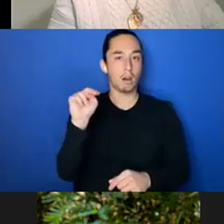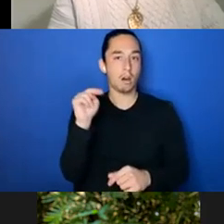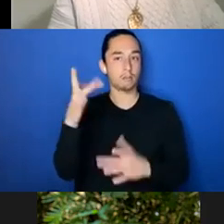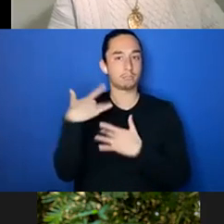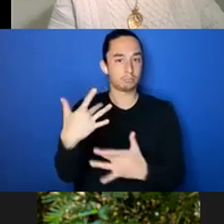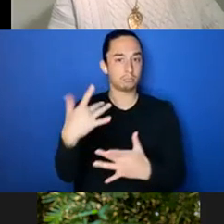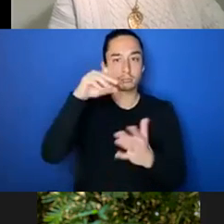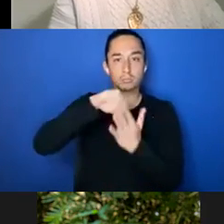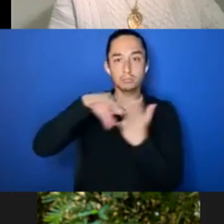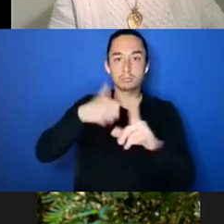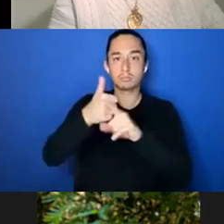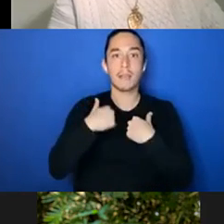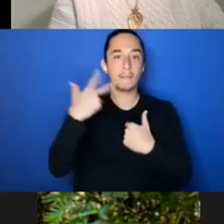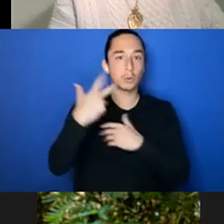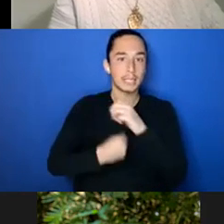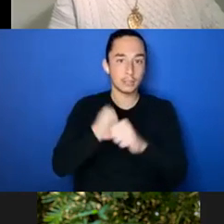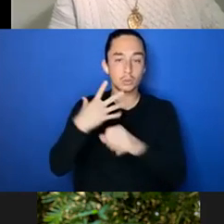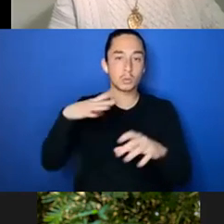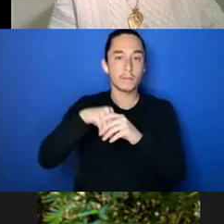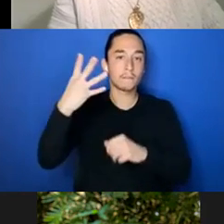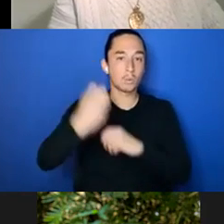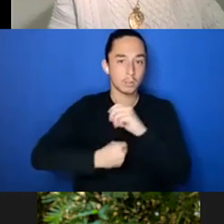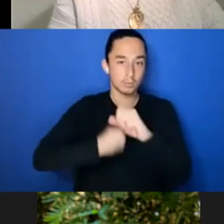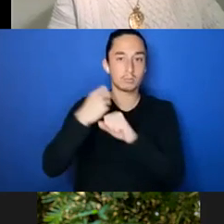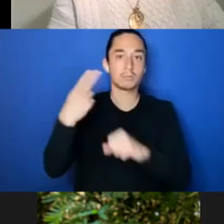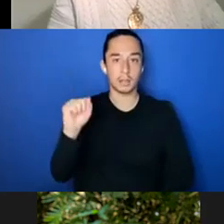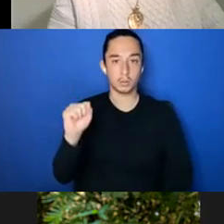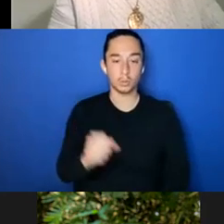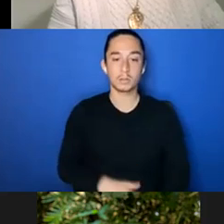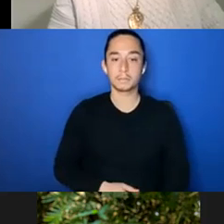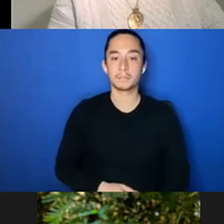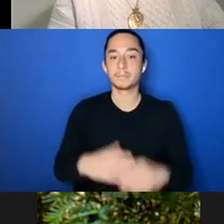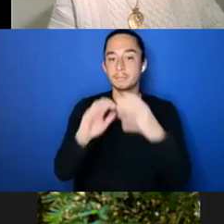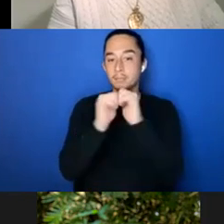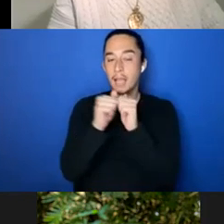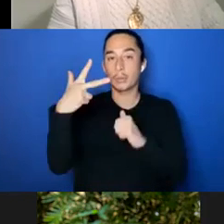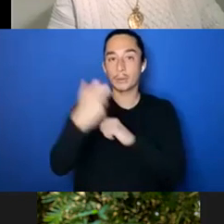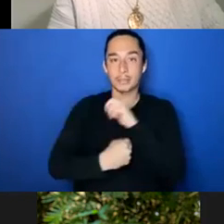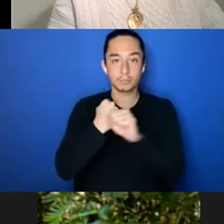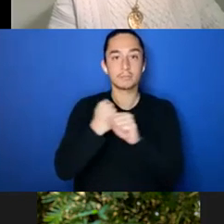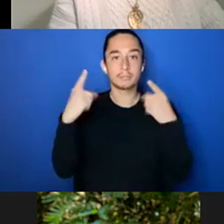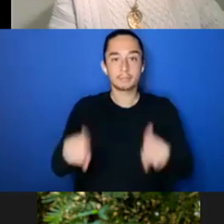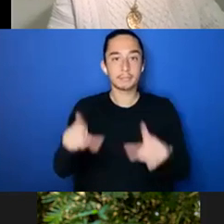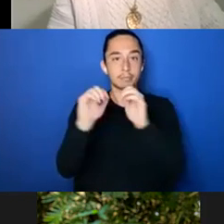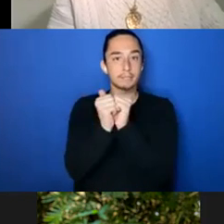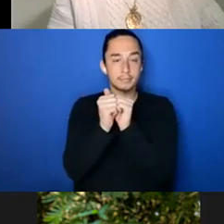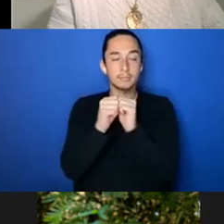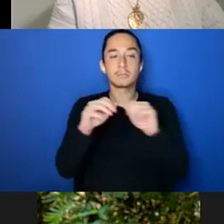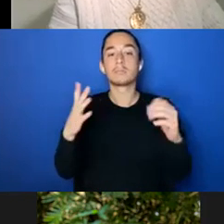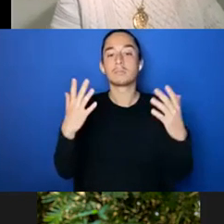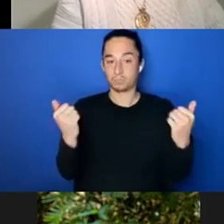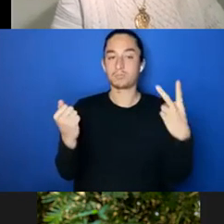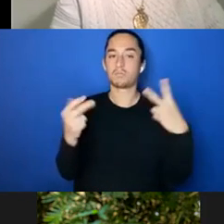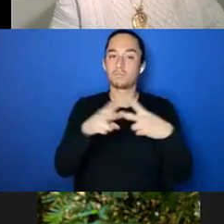3 years within their 4 years of high school. The way the 3 years are done is it can be done in one of 2 ways.